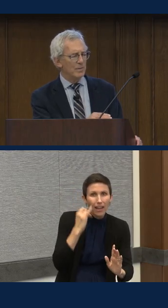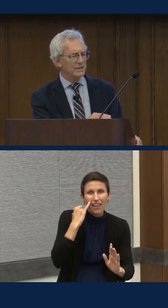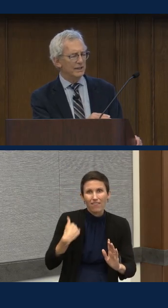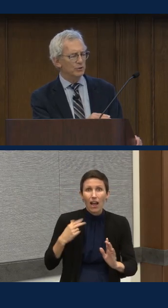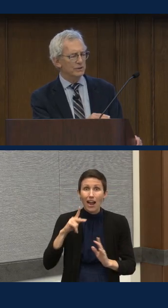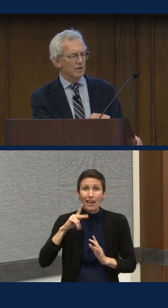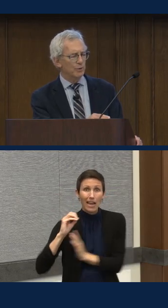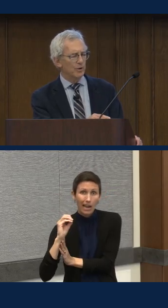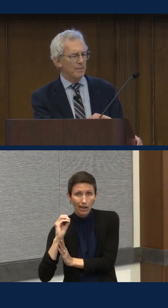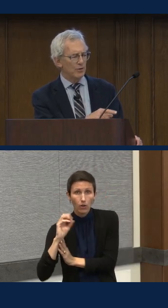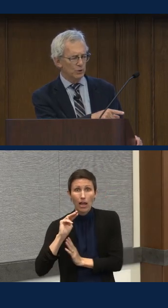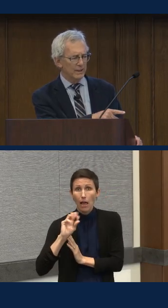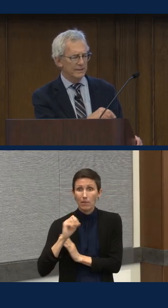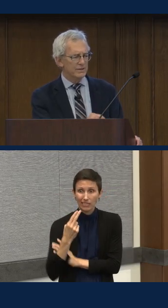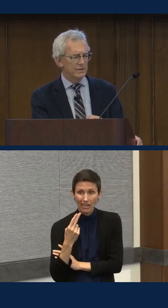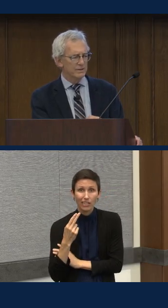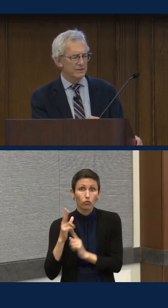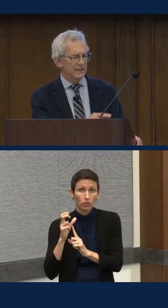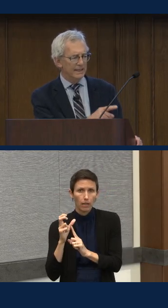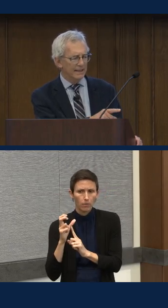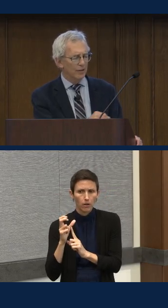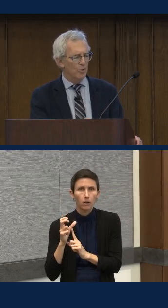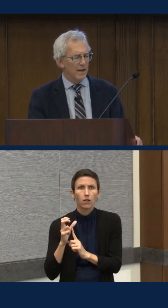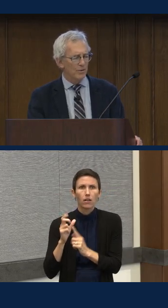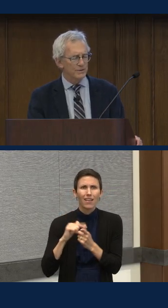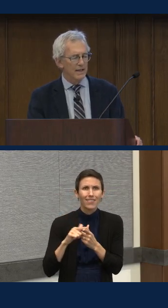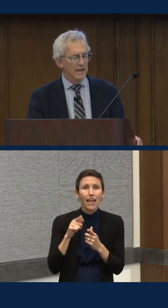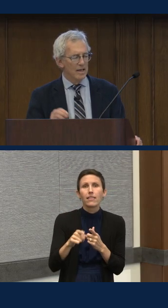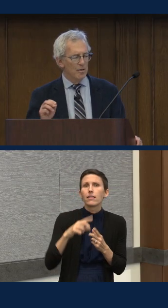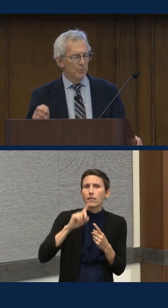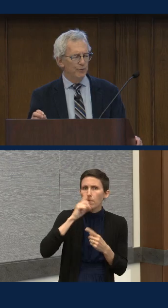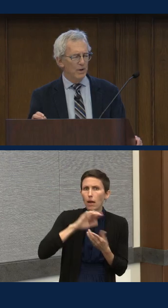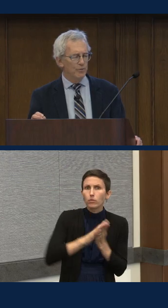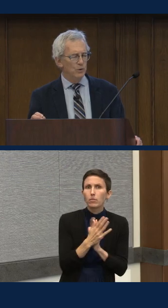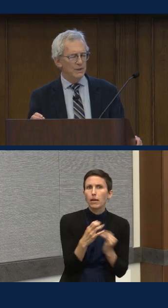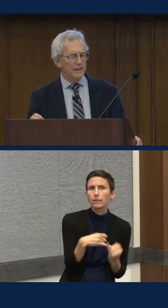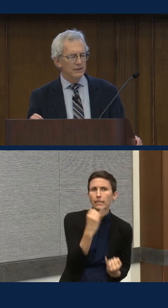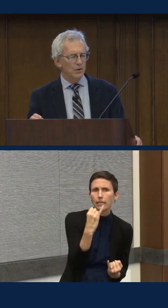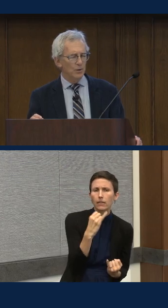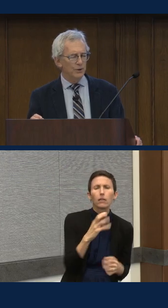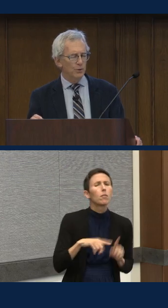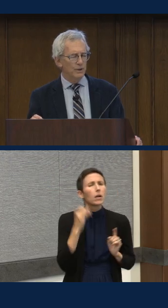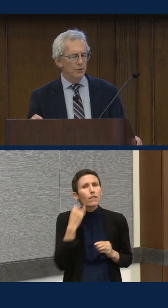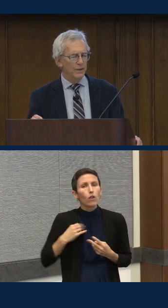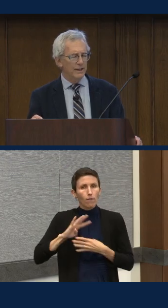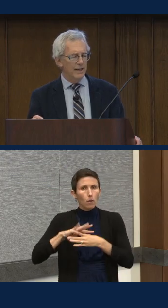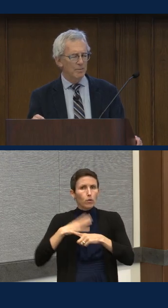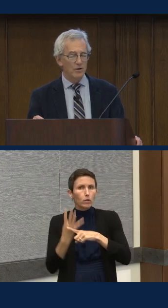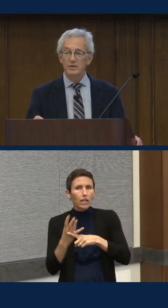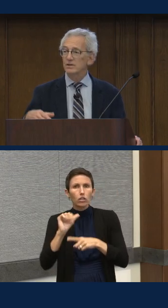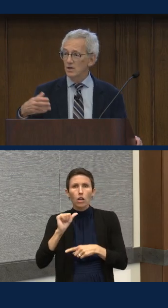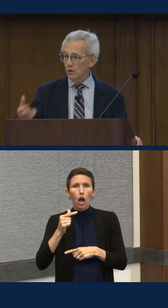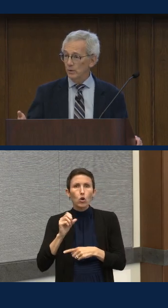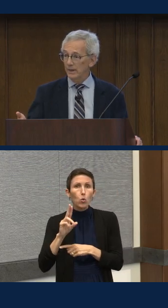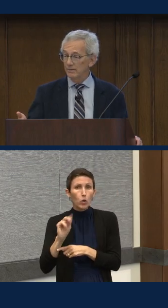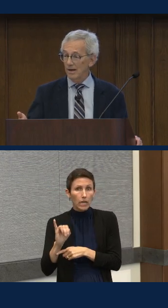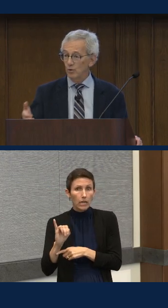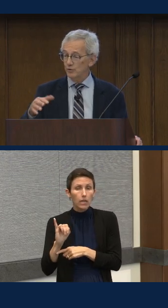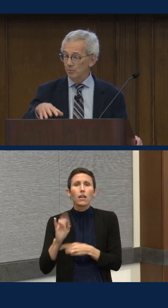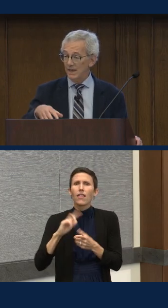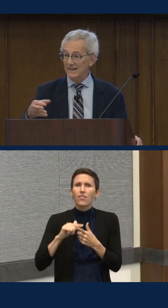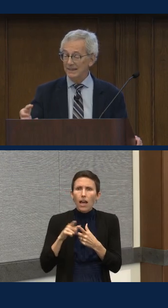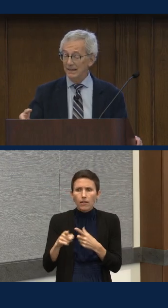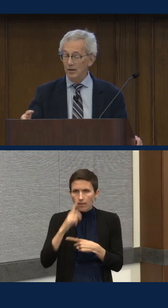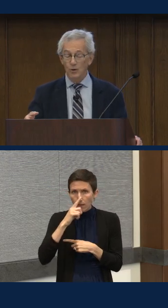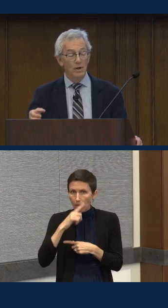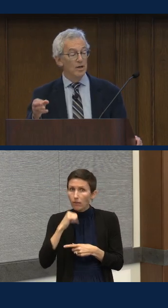the MSH receptor in a mouse, you get this skinny yellow mouse, but if you have a mutation called agouti, you get a mouse that's not only now goes